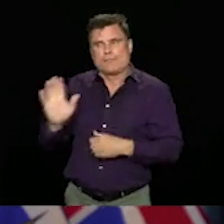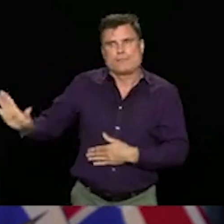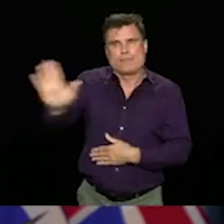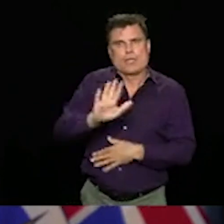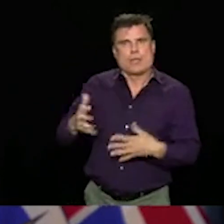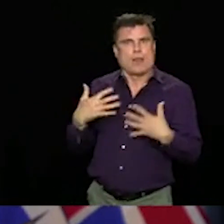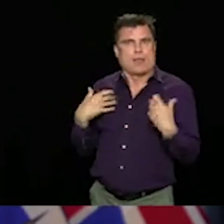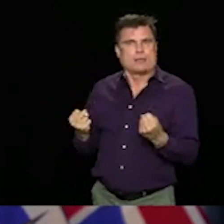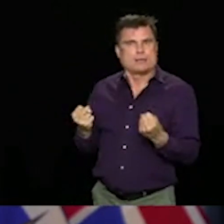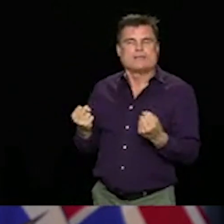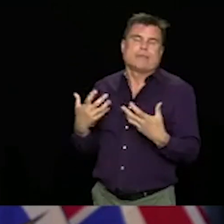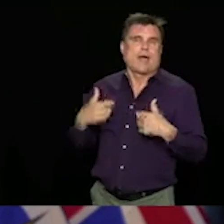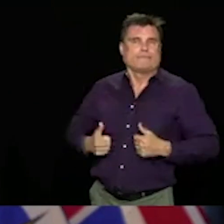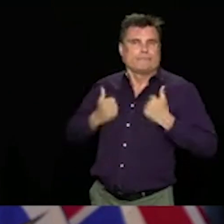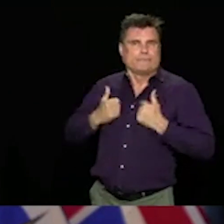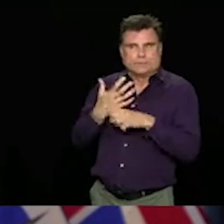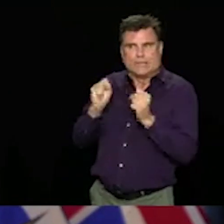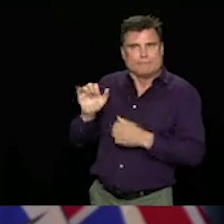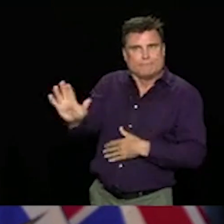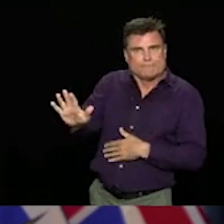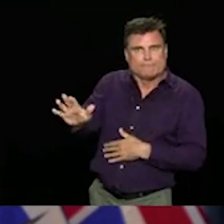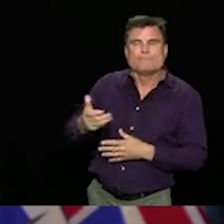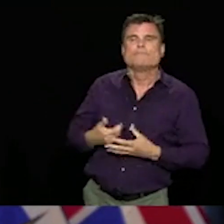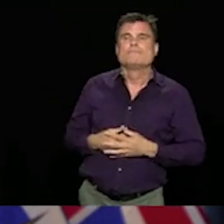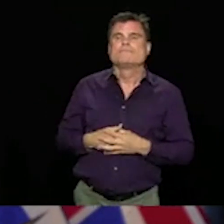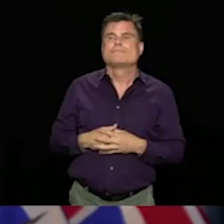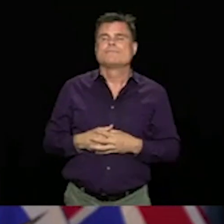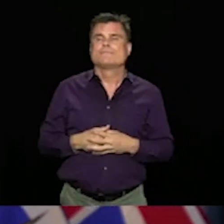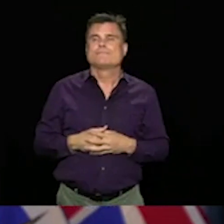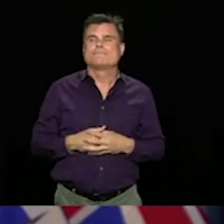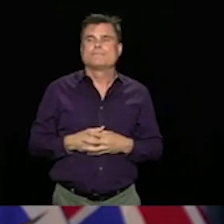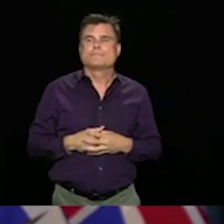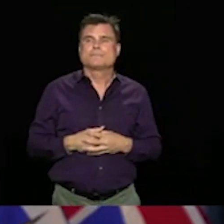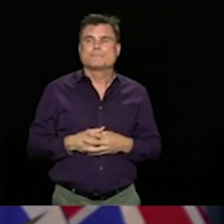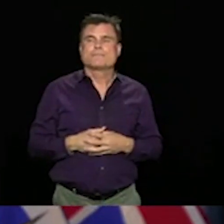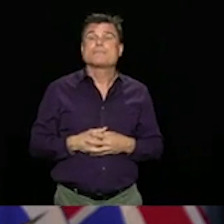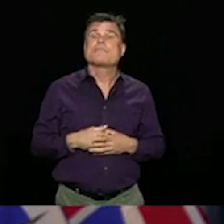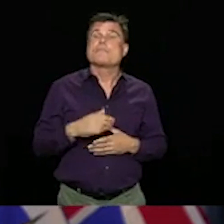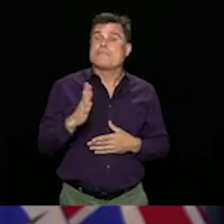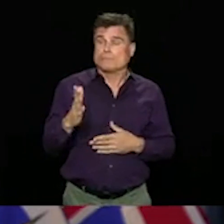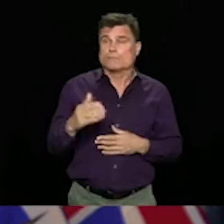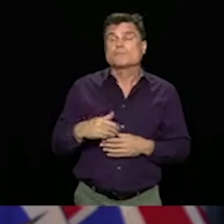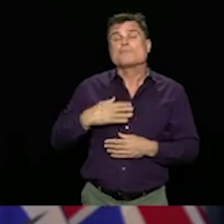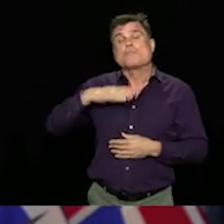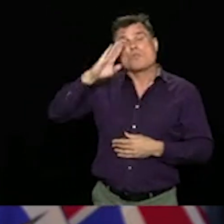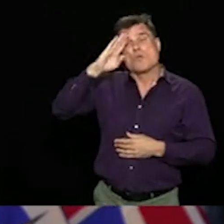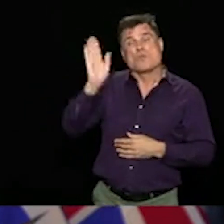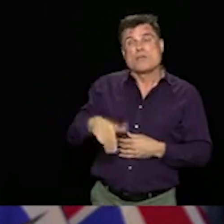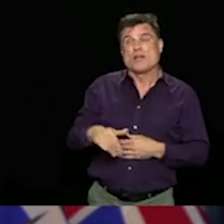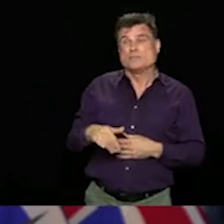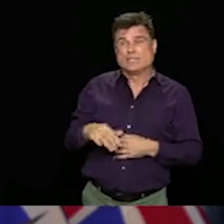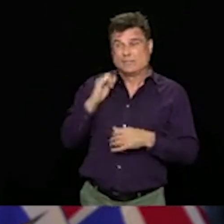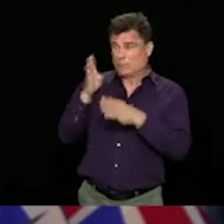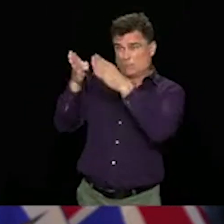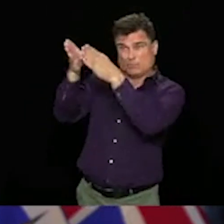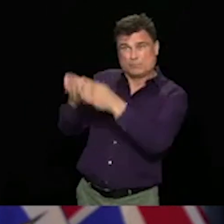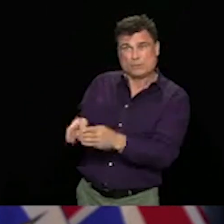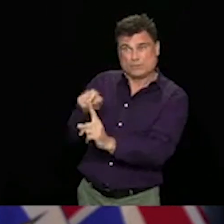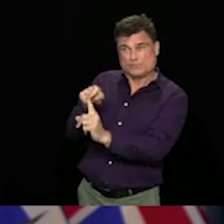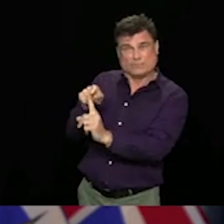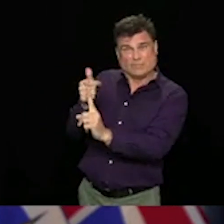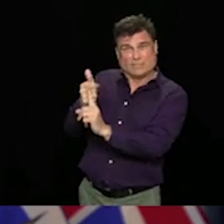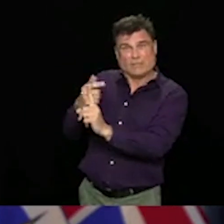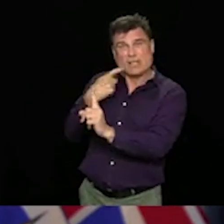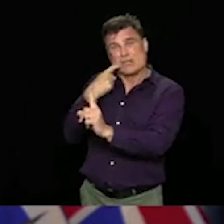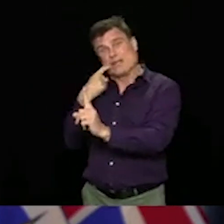And those are not the people who are dying. We know that this being able to access a safe supply of drugs